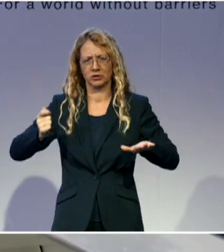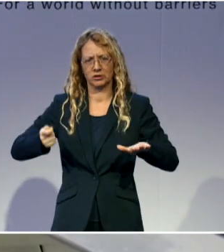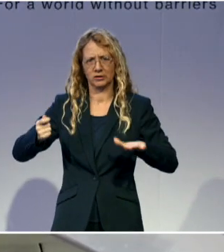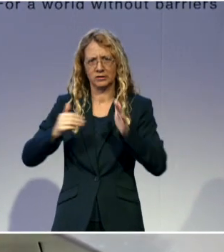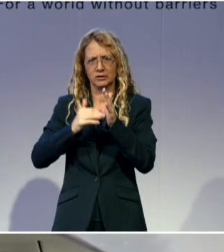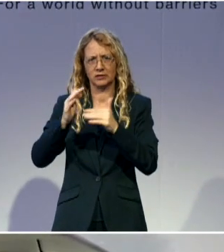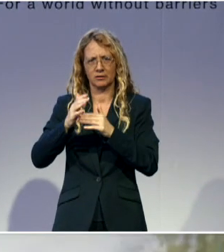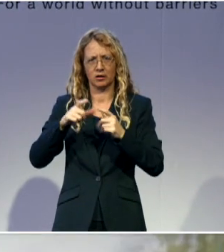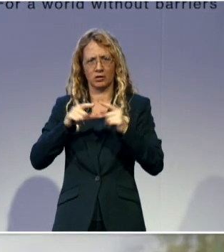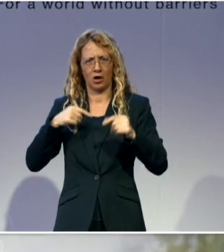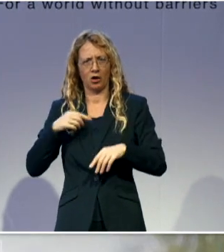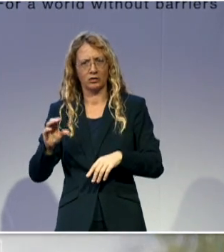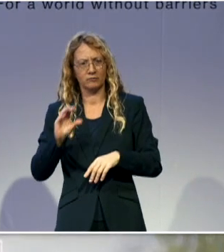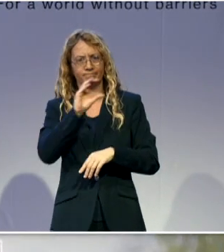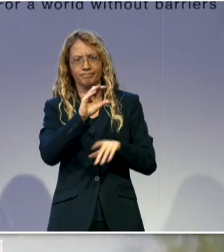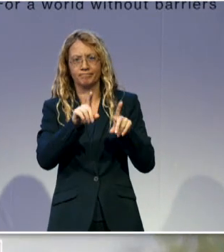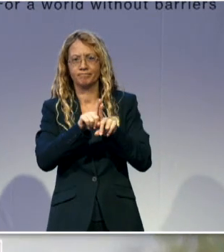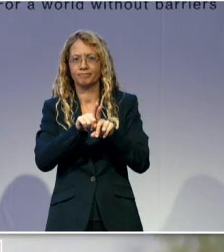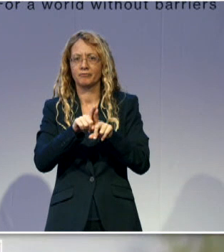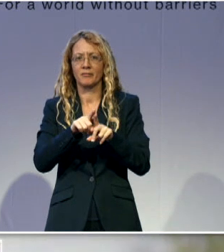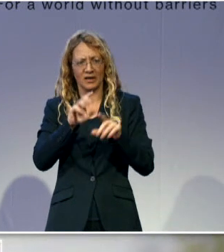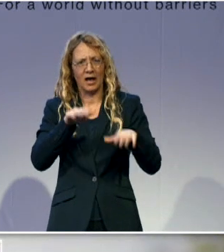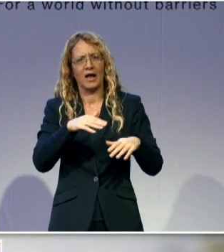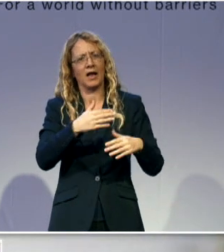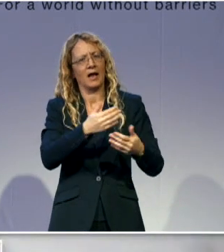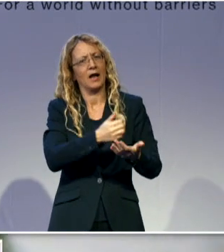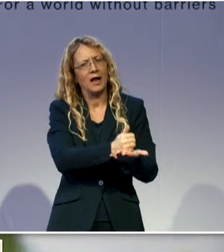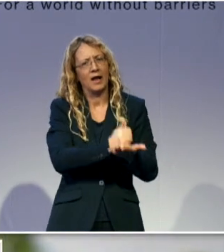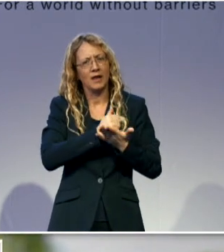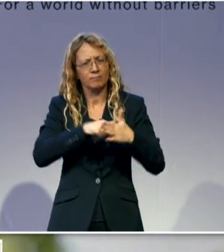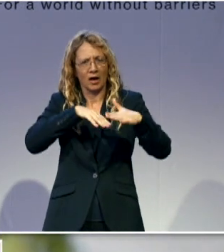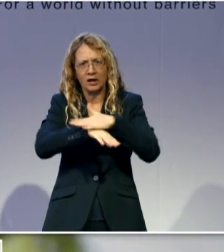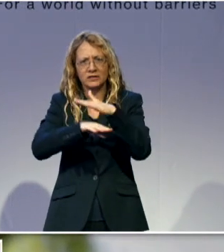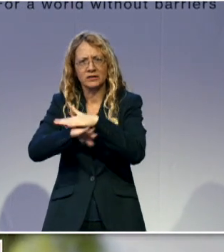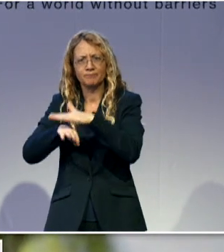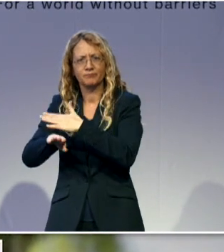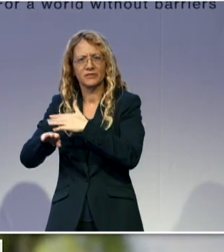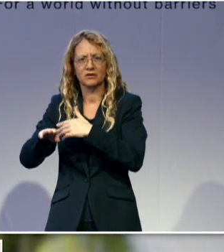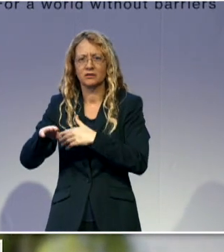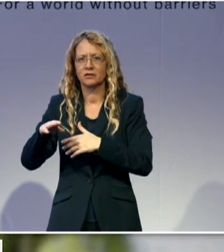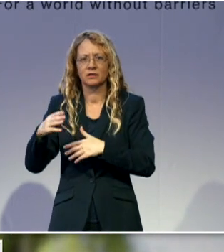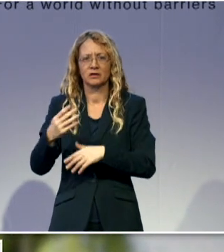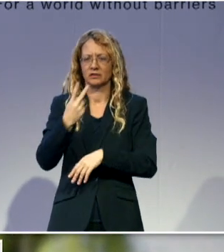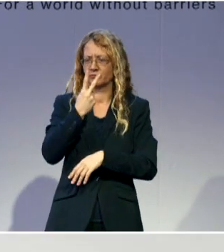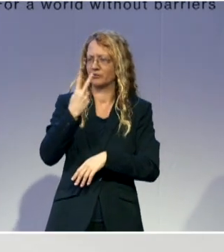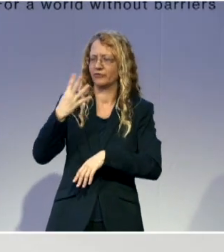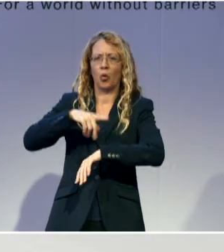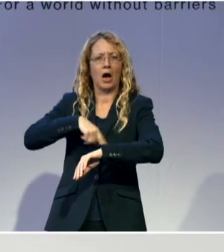advice and representation via a 24-hour assistance number.